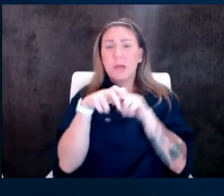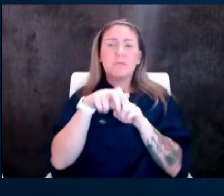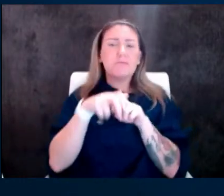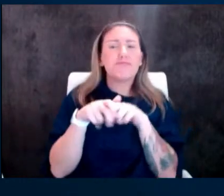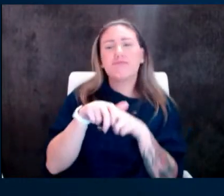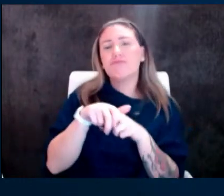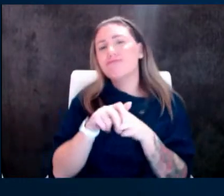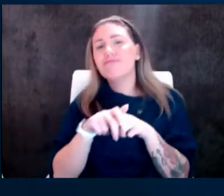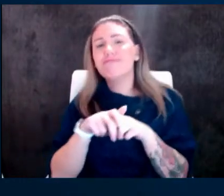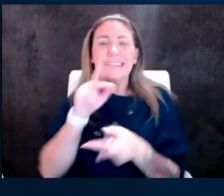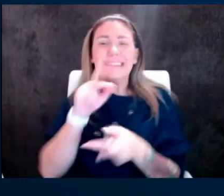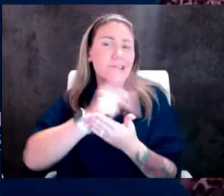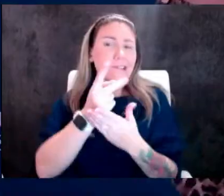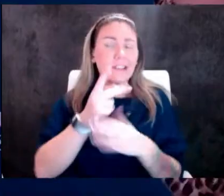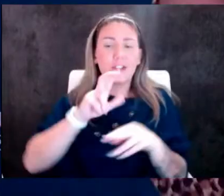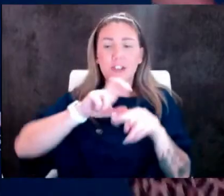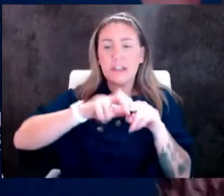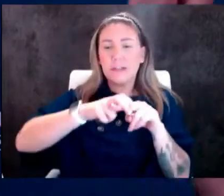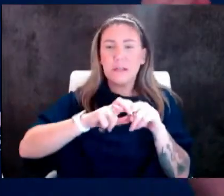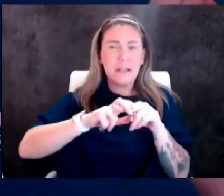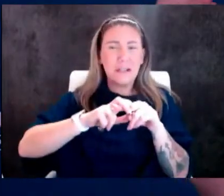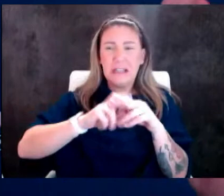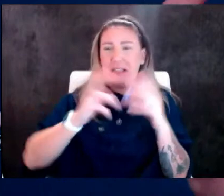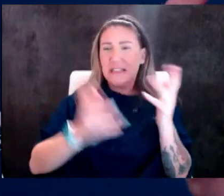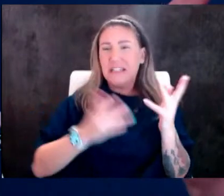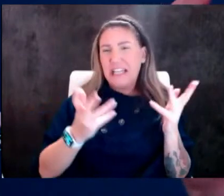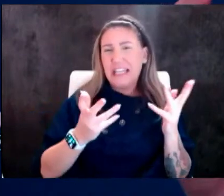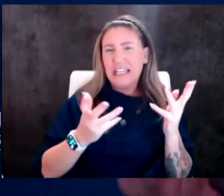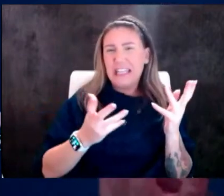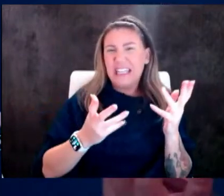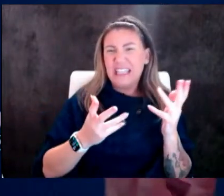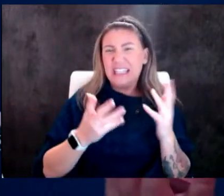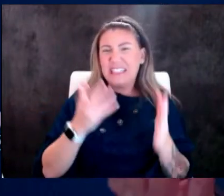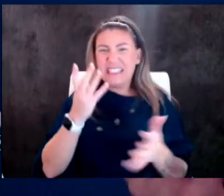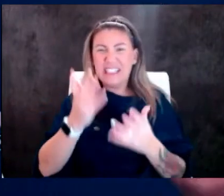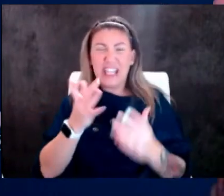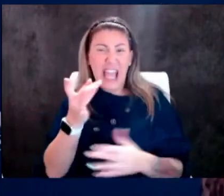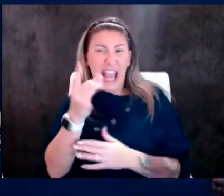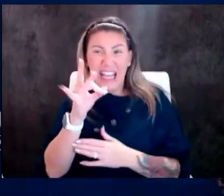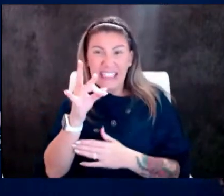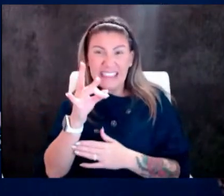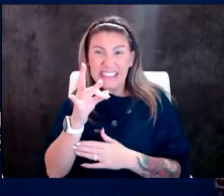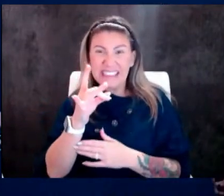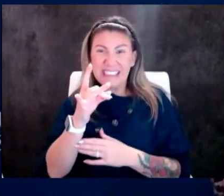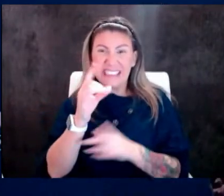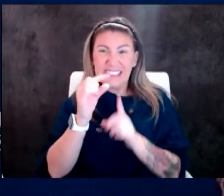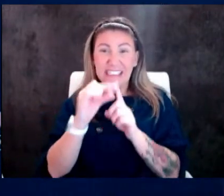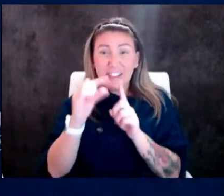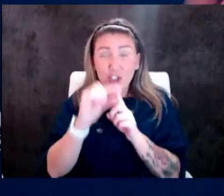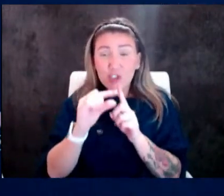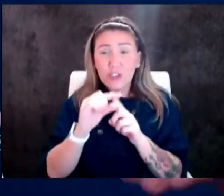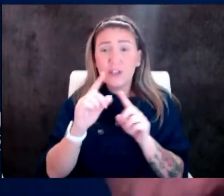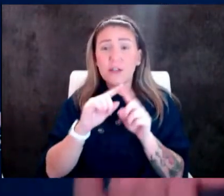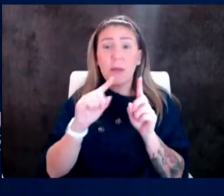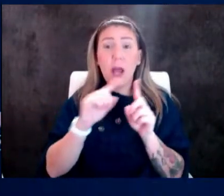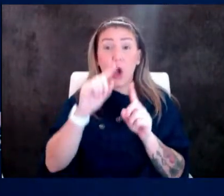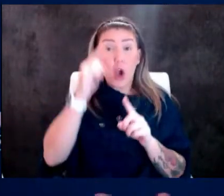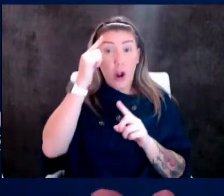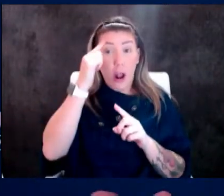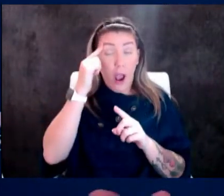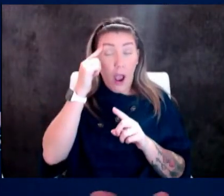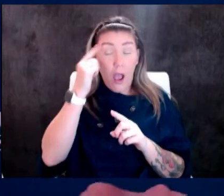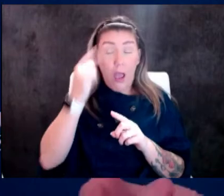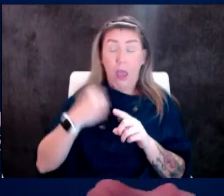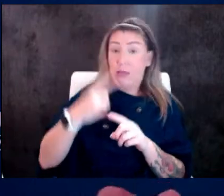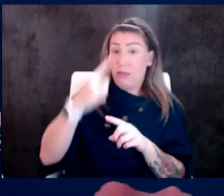chair. So she fell maybe, I want to say 18 inches, but it was enough to bust her eye open. I thought she needed